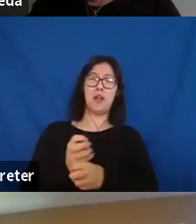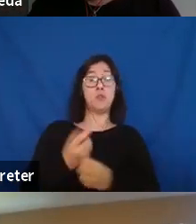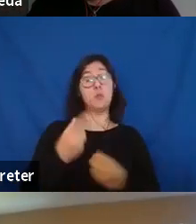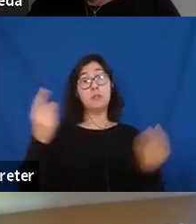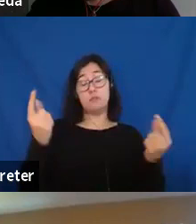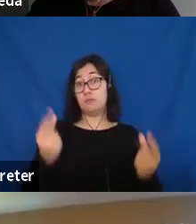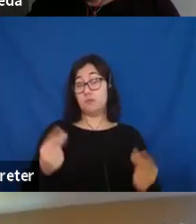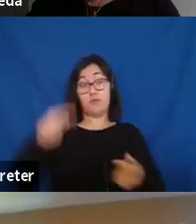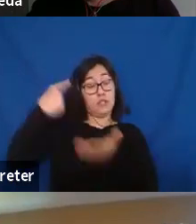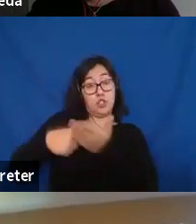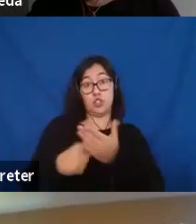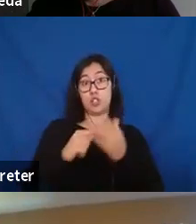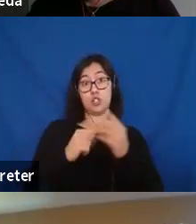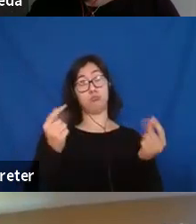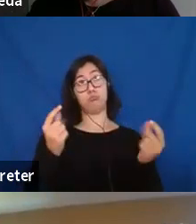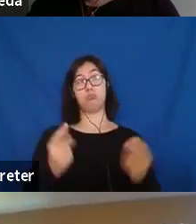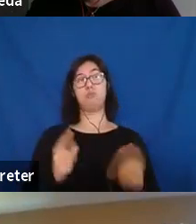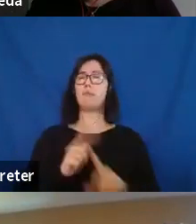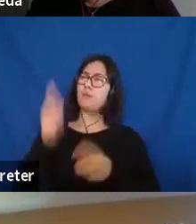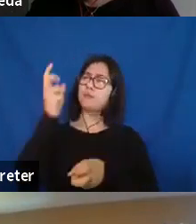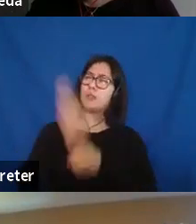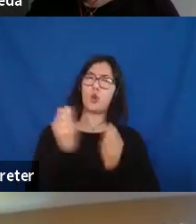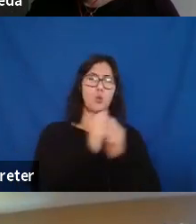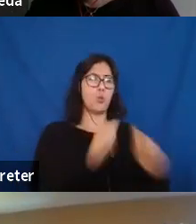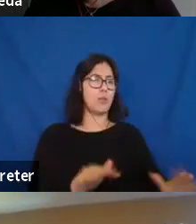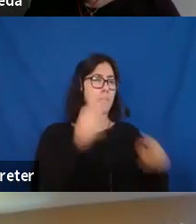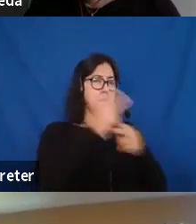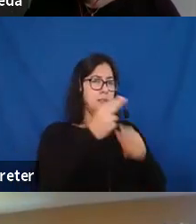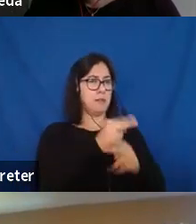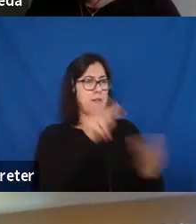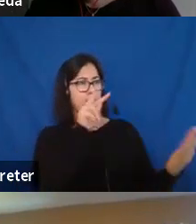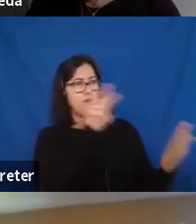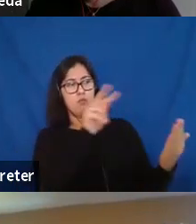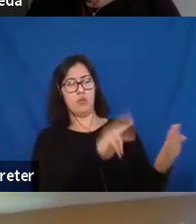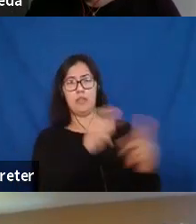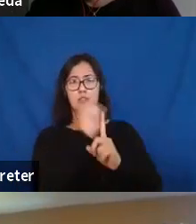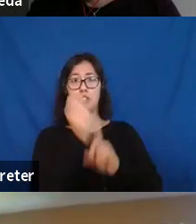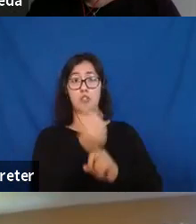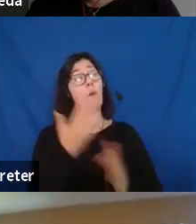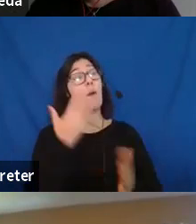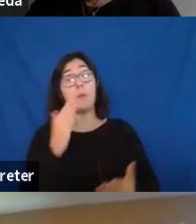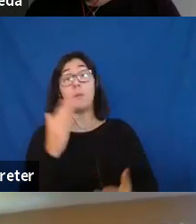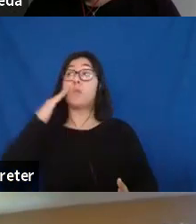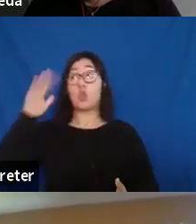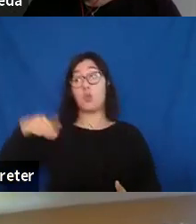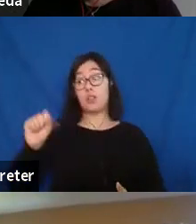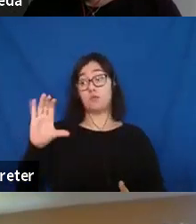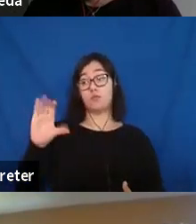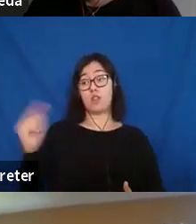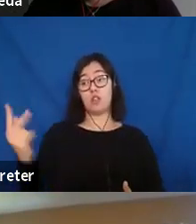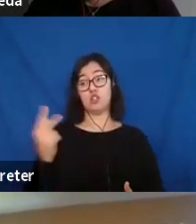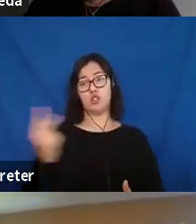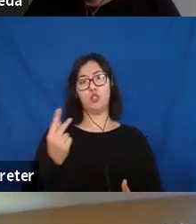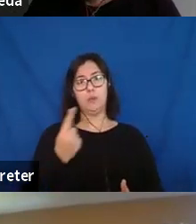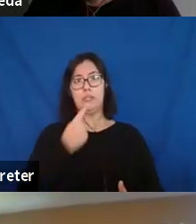but it was difficult to do it without having the scenario in front of me. I don't know, maybe, I know that Scott and I said we both could have